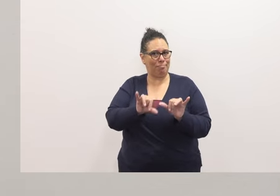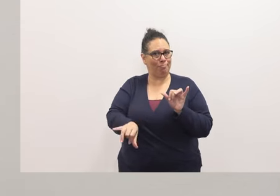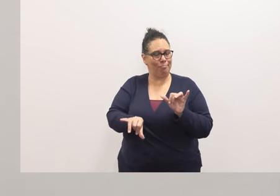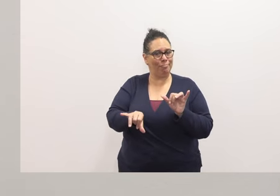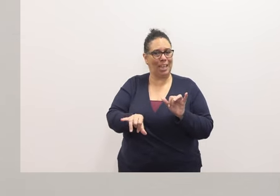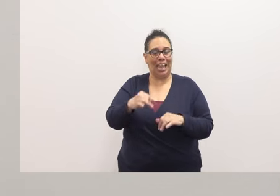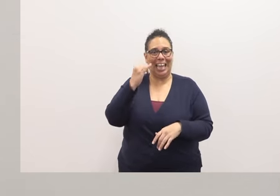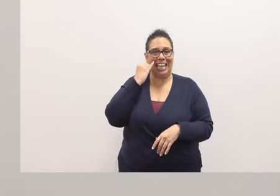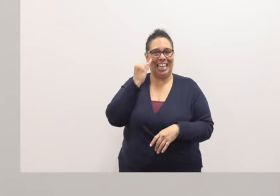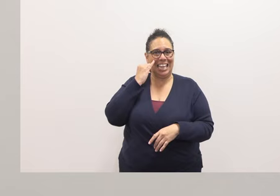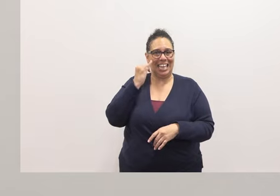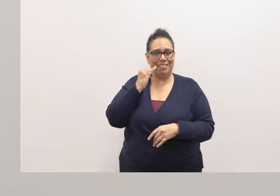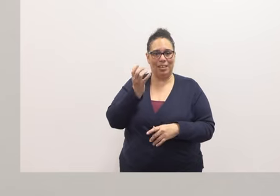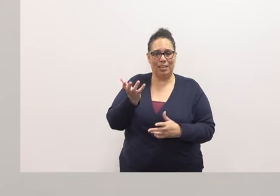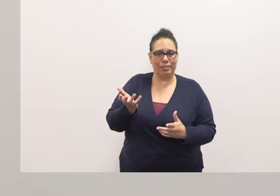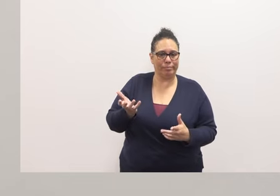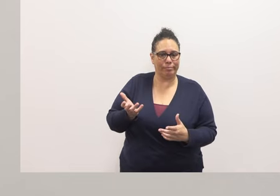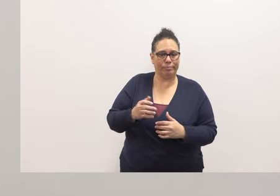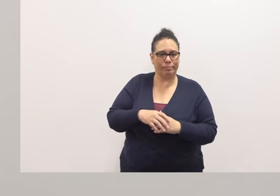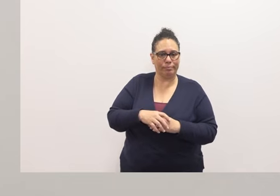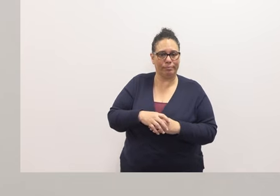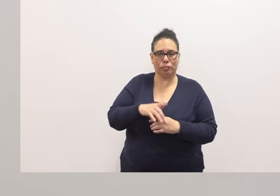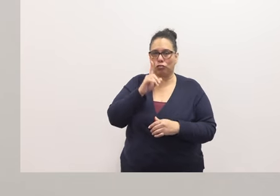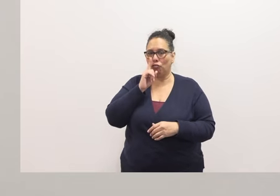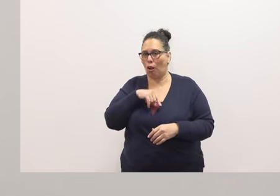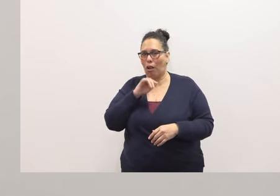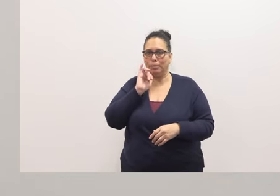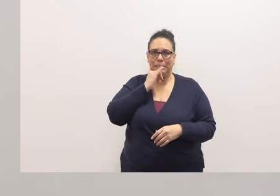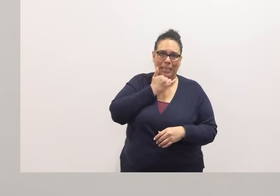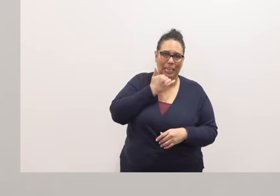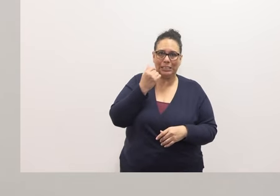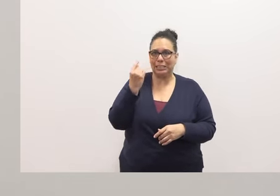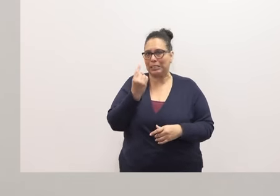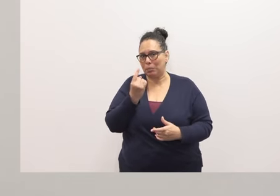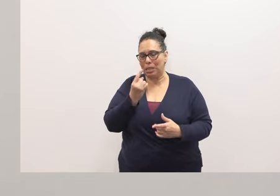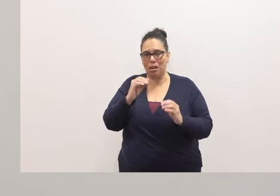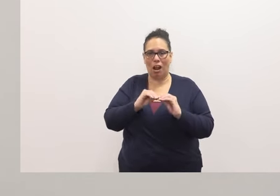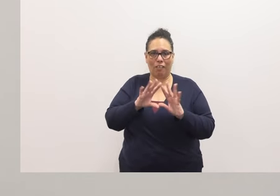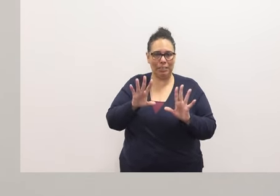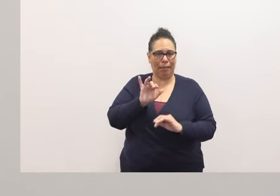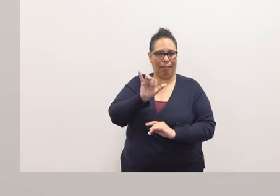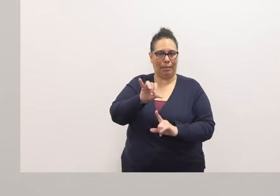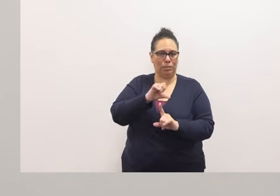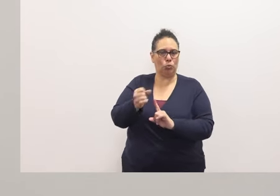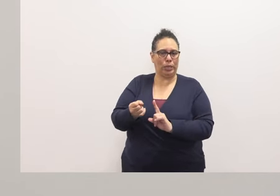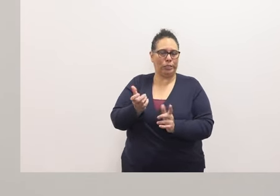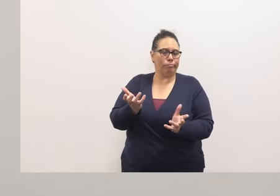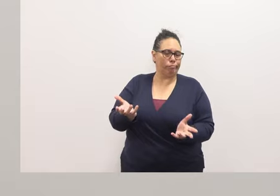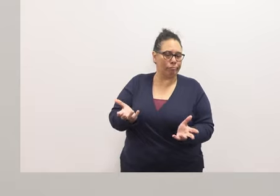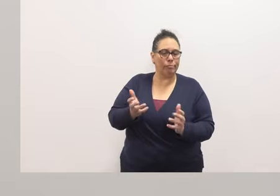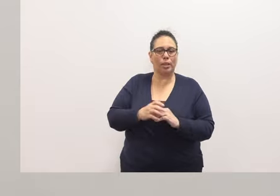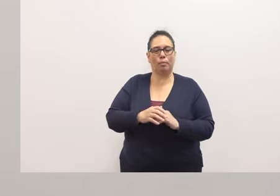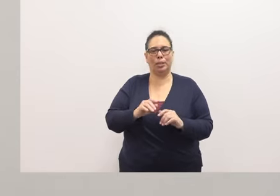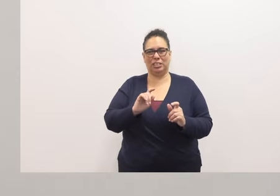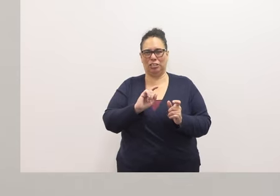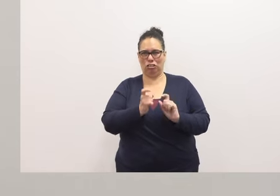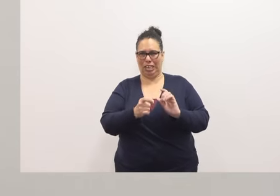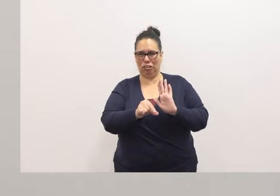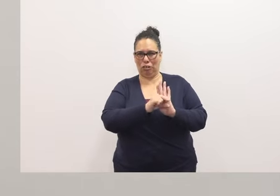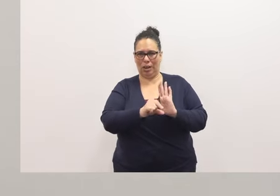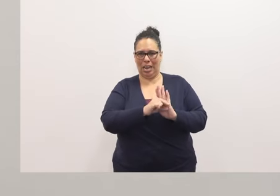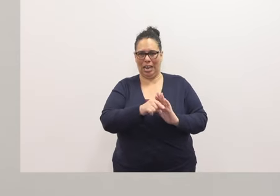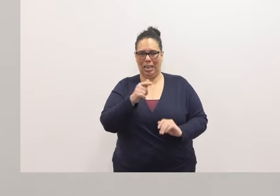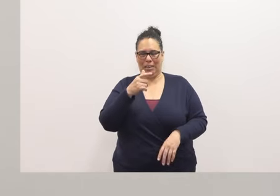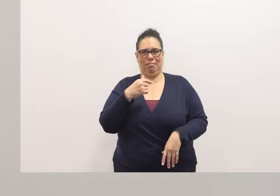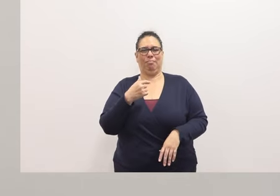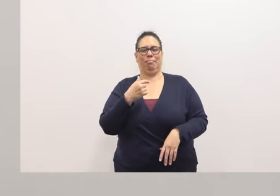there's particularly a difficult, like we got bad faith, fraud, mistake, obviously, in those situations. But to change a grade, for a board to be